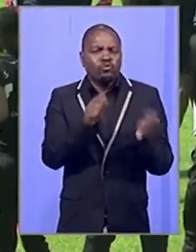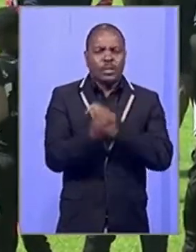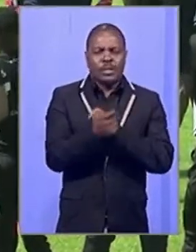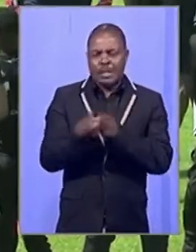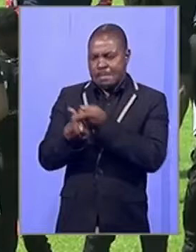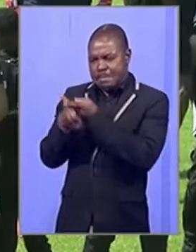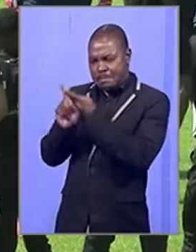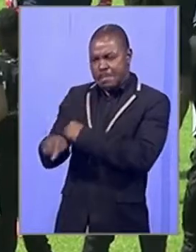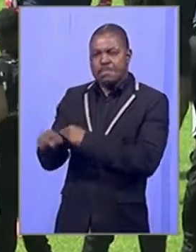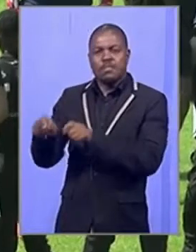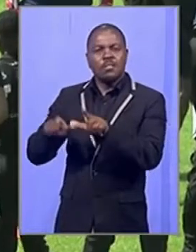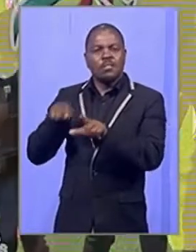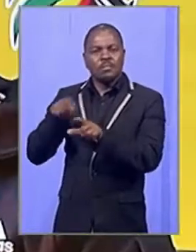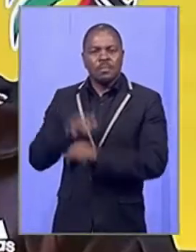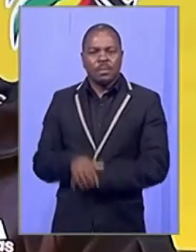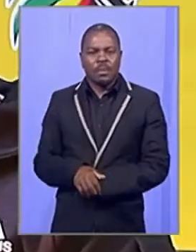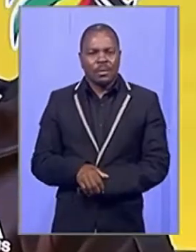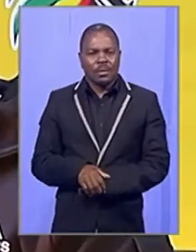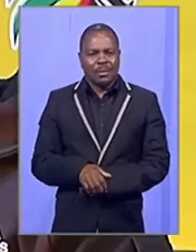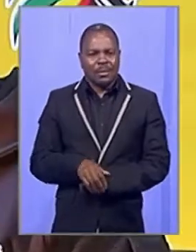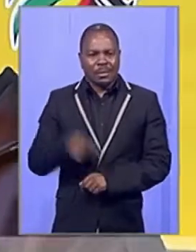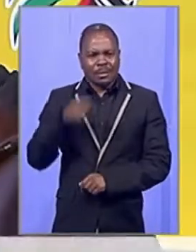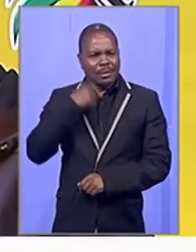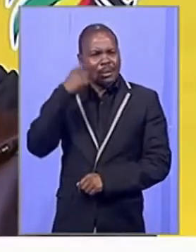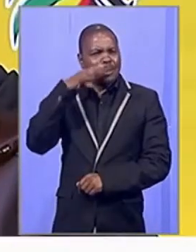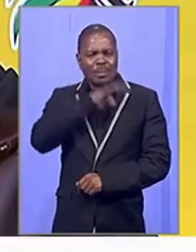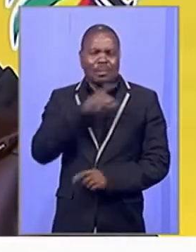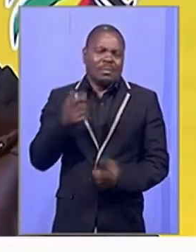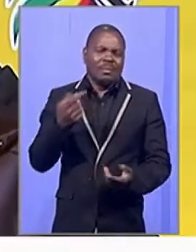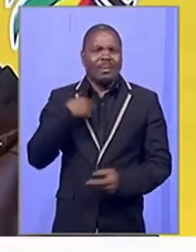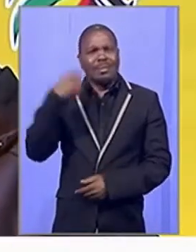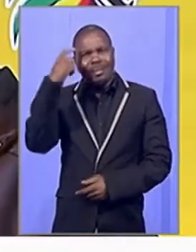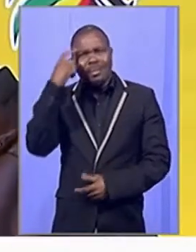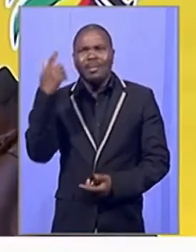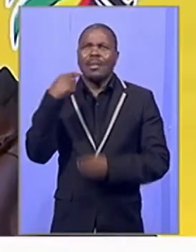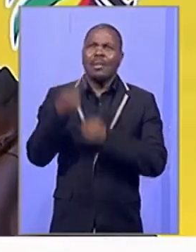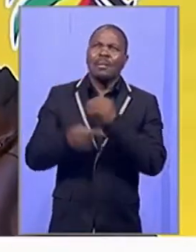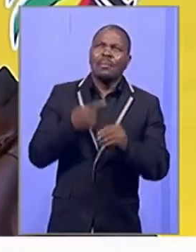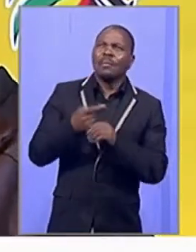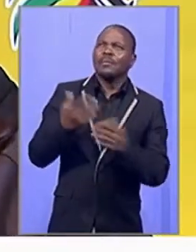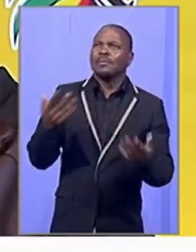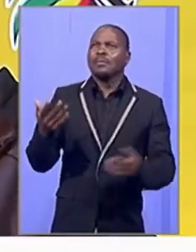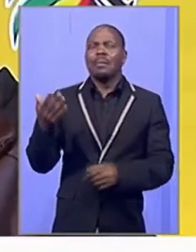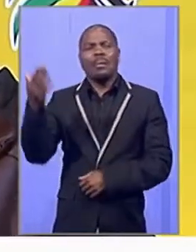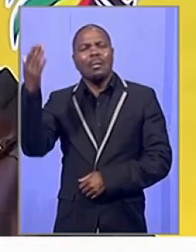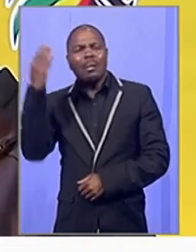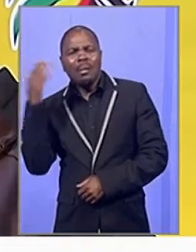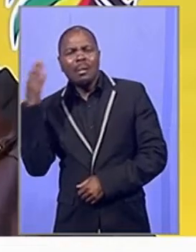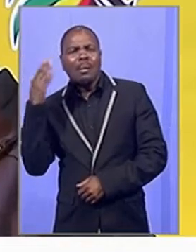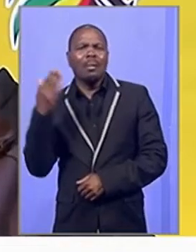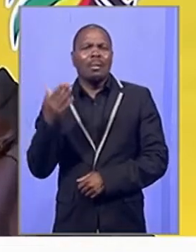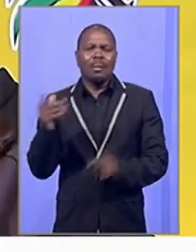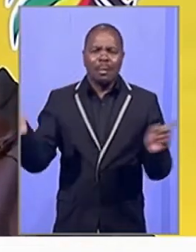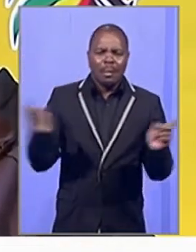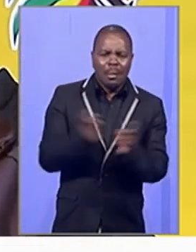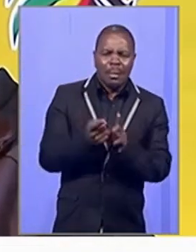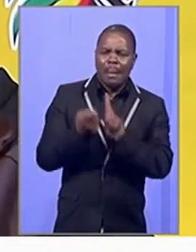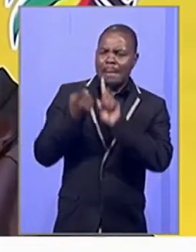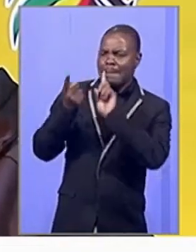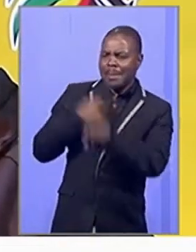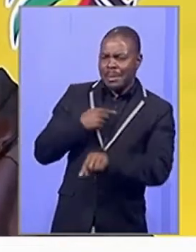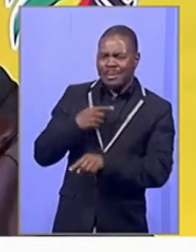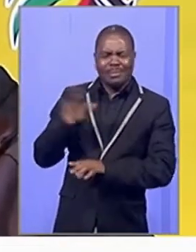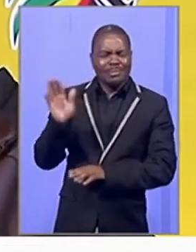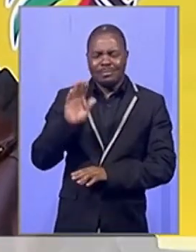Sundowns. It doesn't make any sense for me to think about what was the result the last time that these two